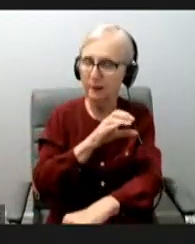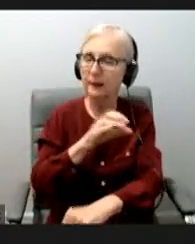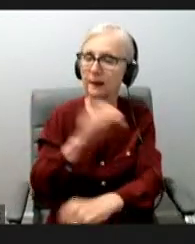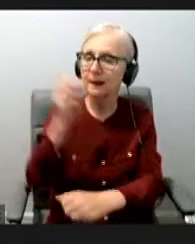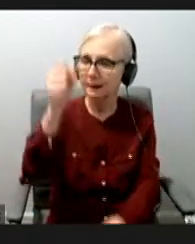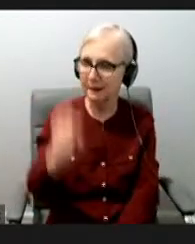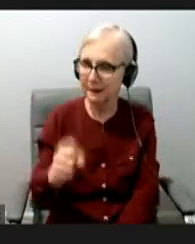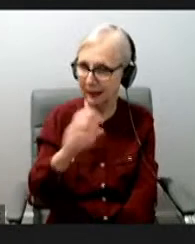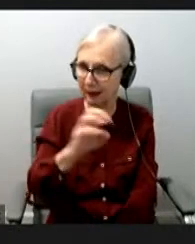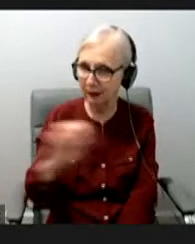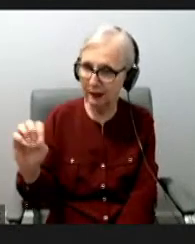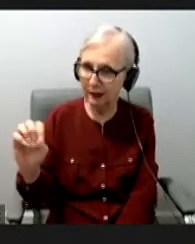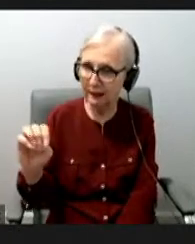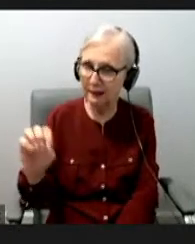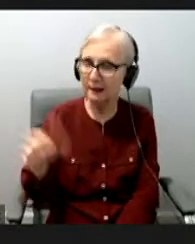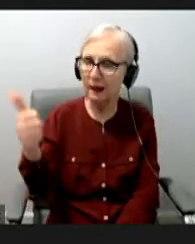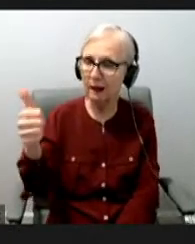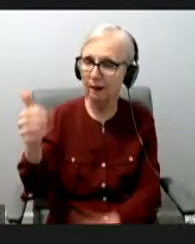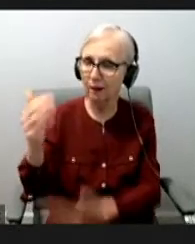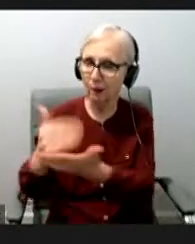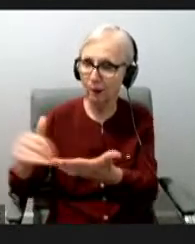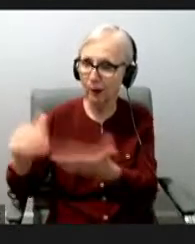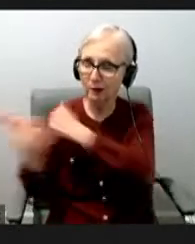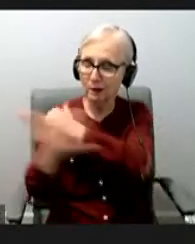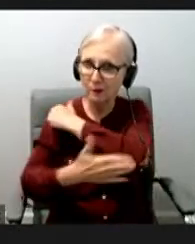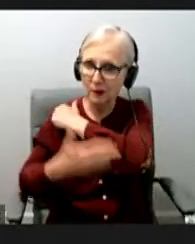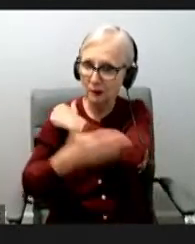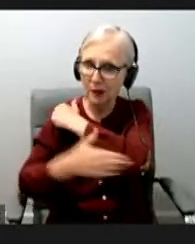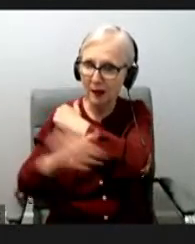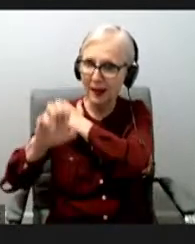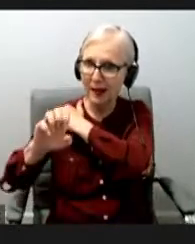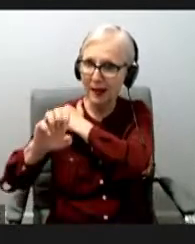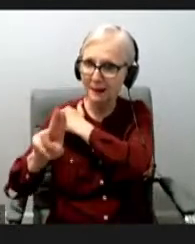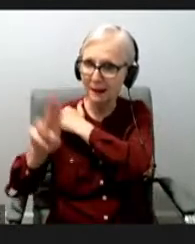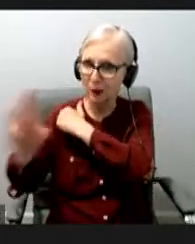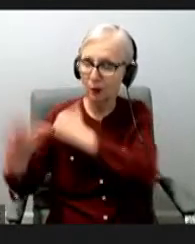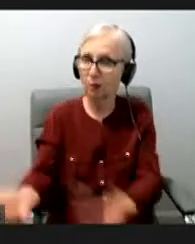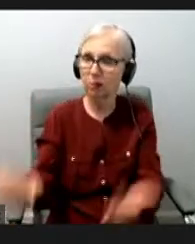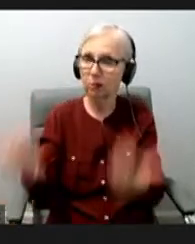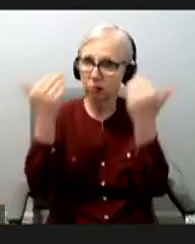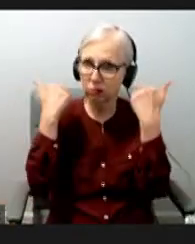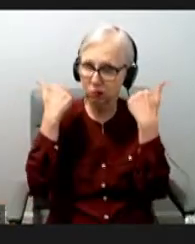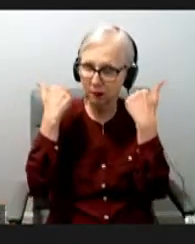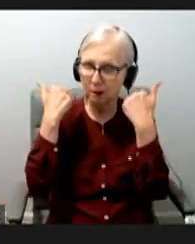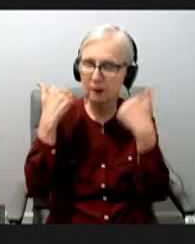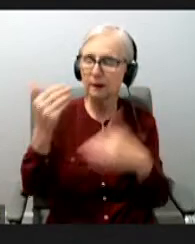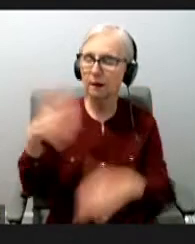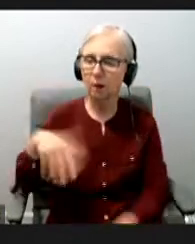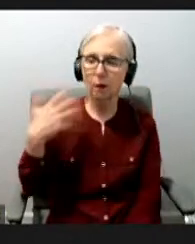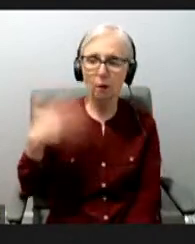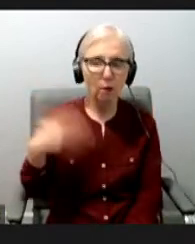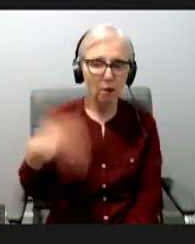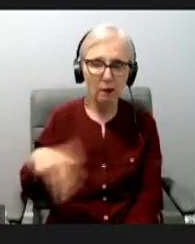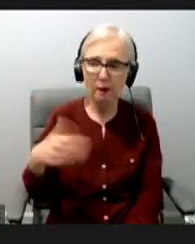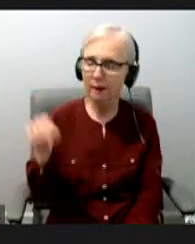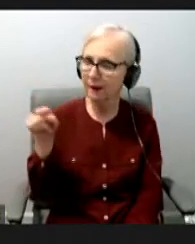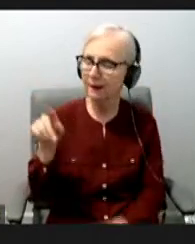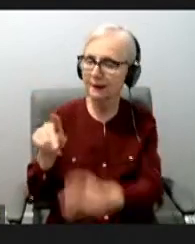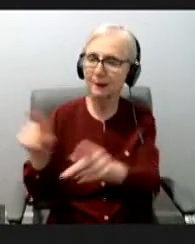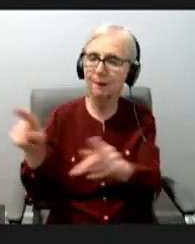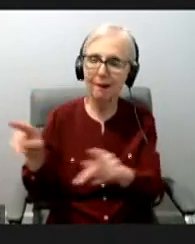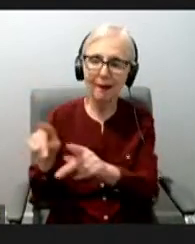Southeast, other parts of the country where you've seen, ICU capacity overwhelmed, it has been, in places where